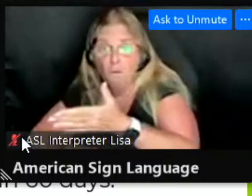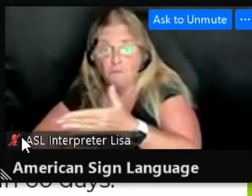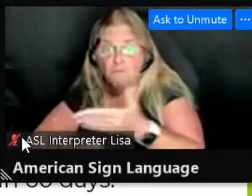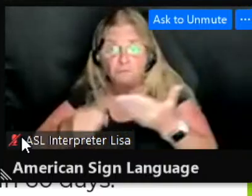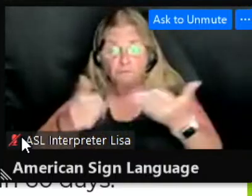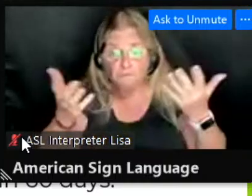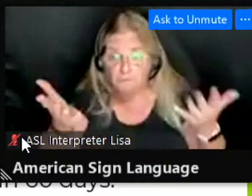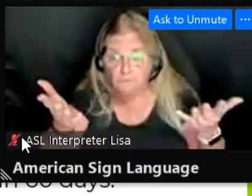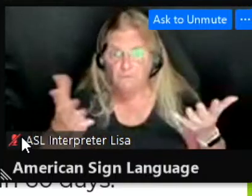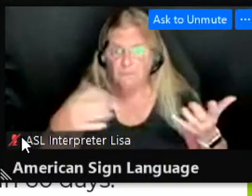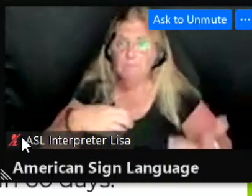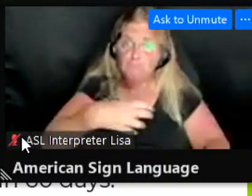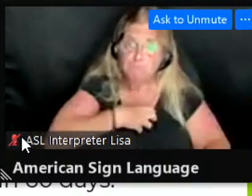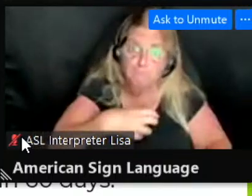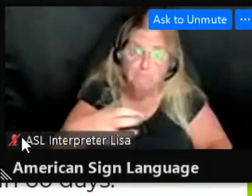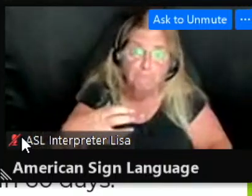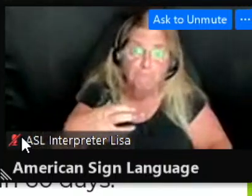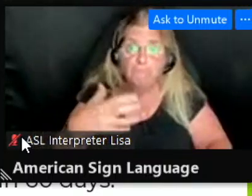objections, etc.